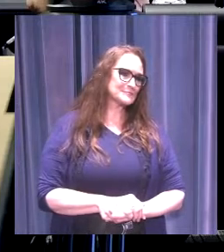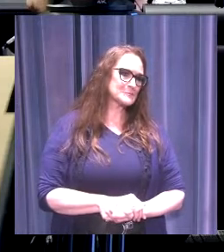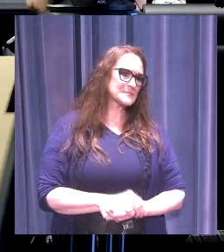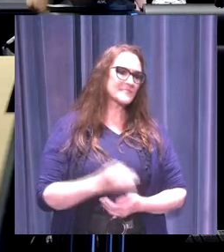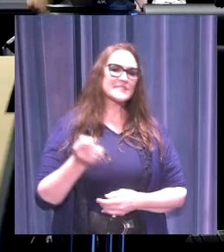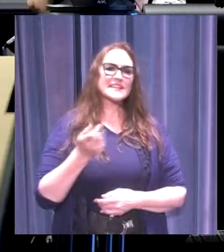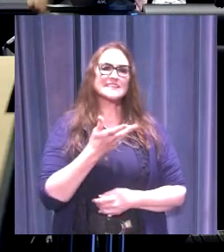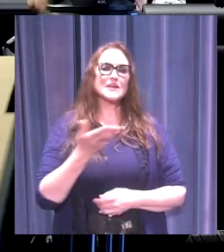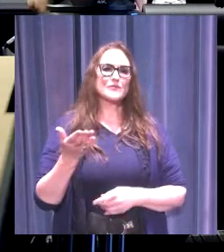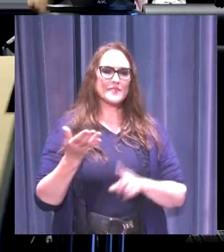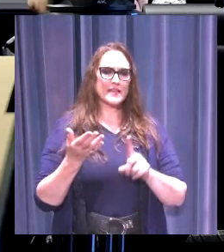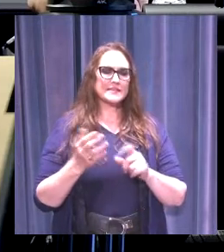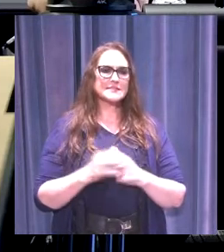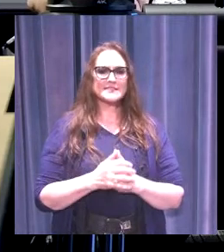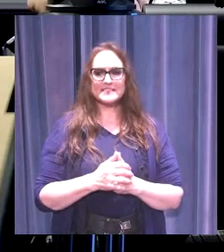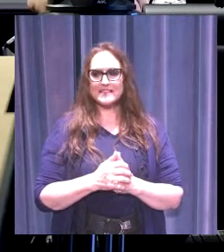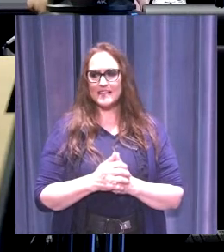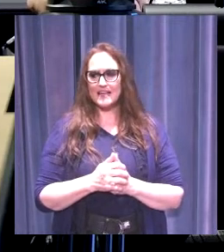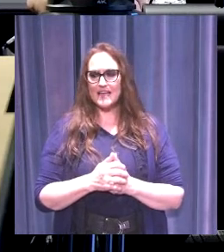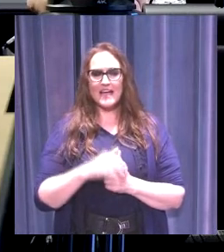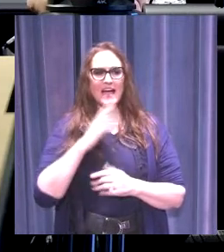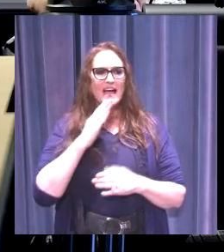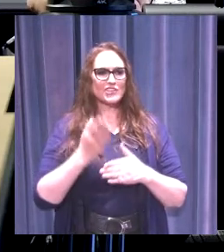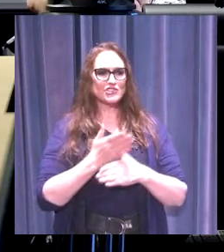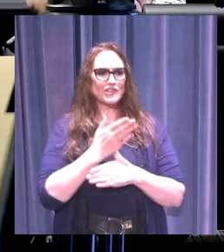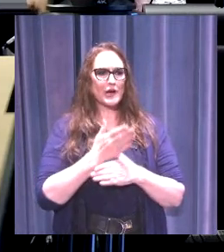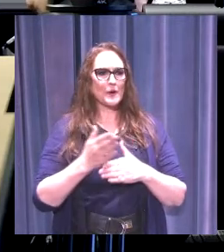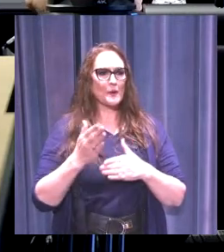Several things. I share